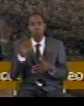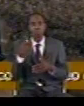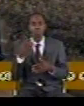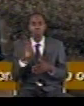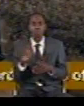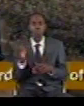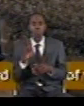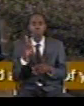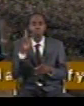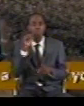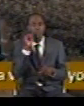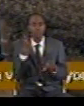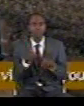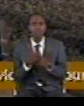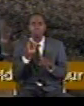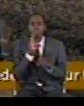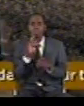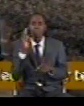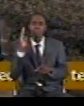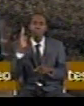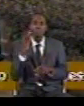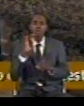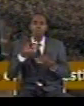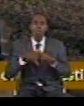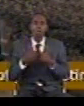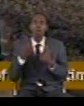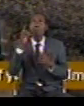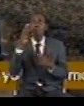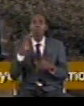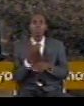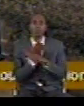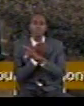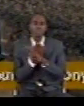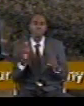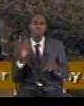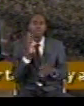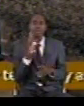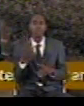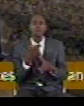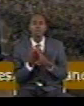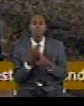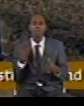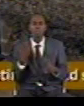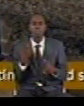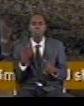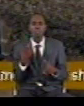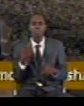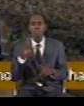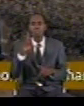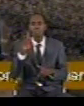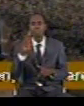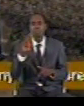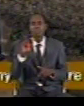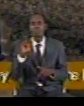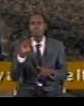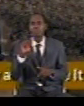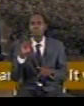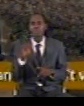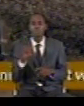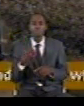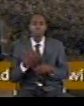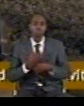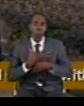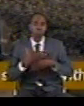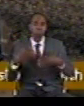how God delivered her from lumps growth in her two breasts. She had